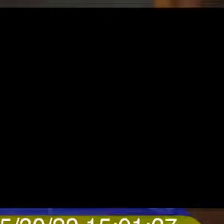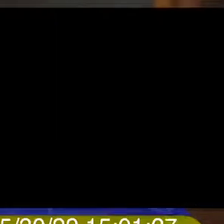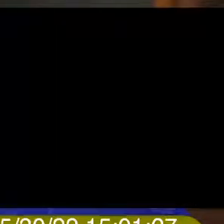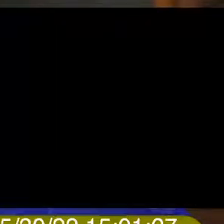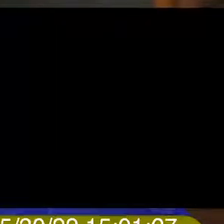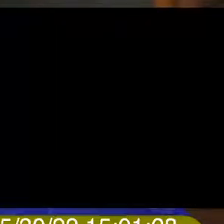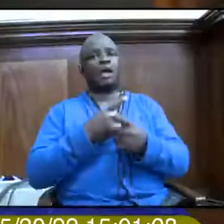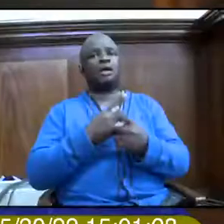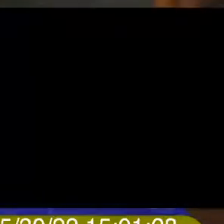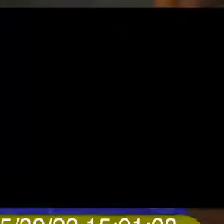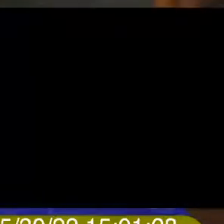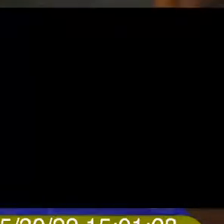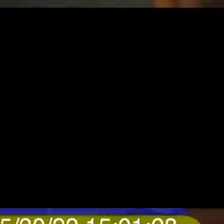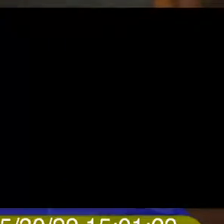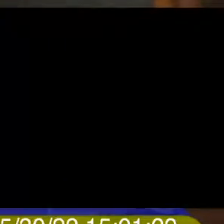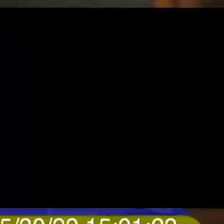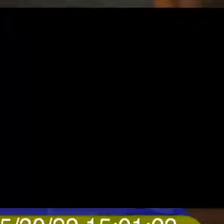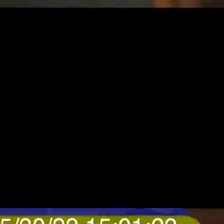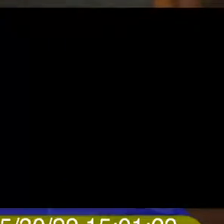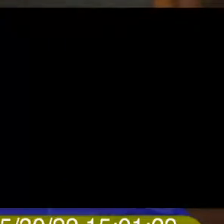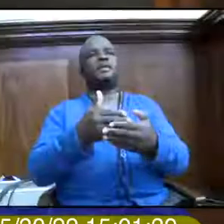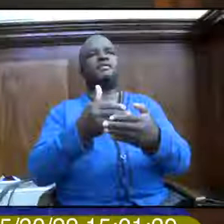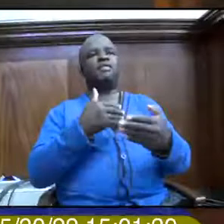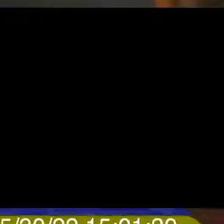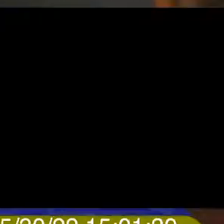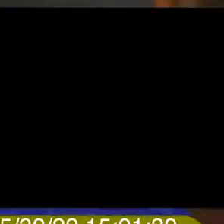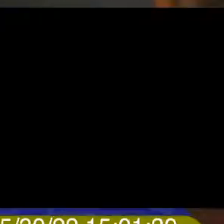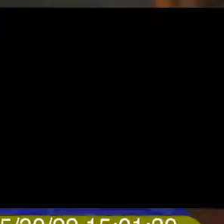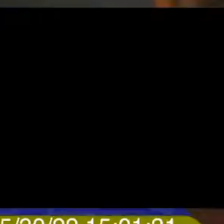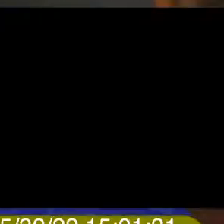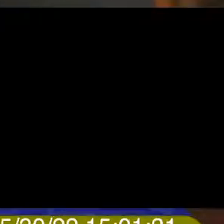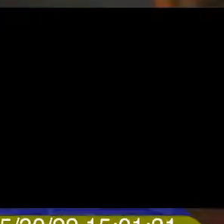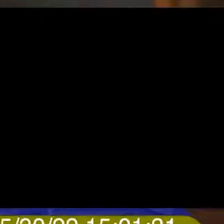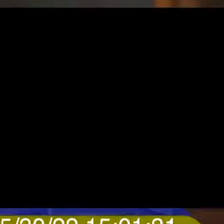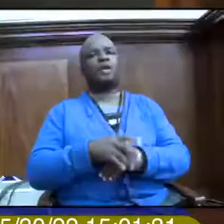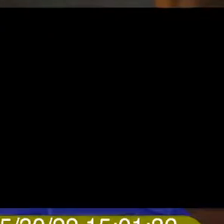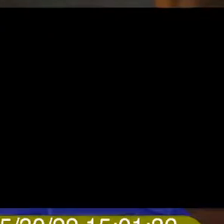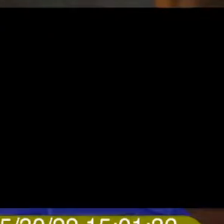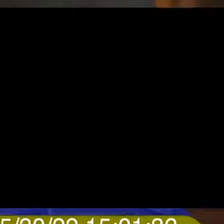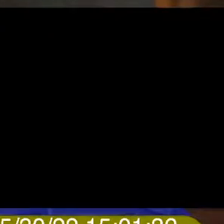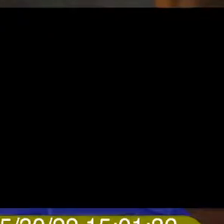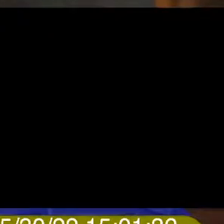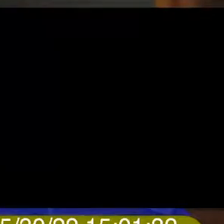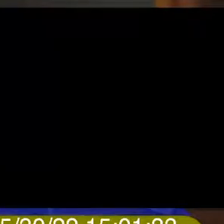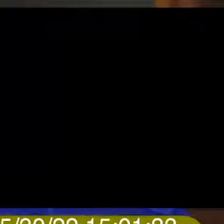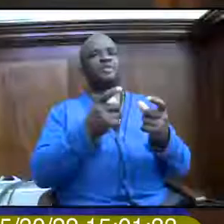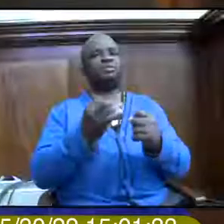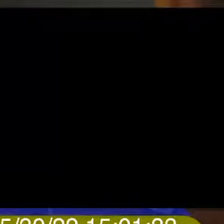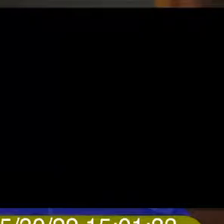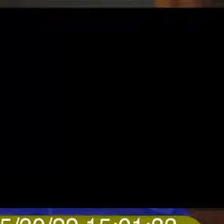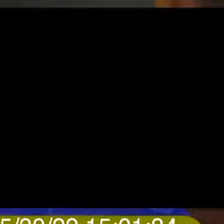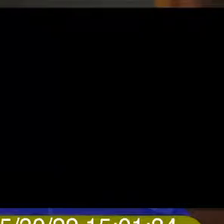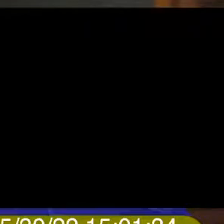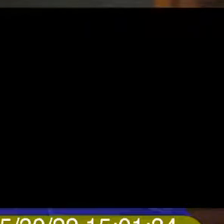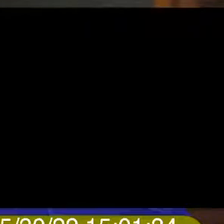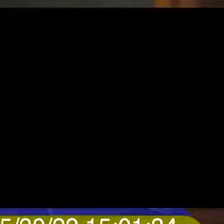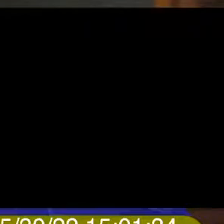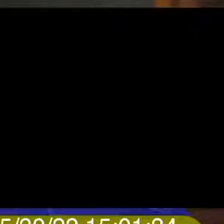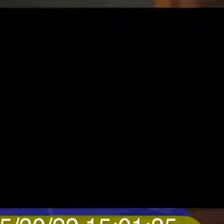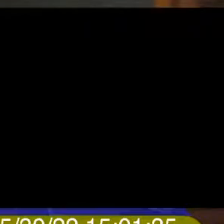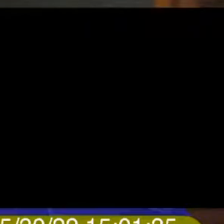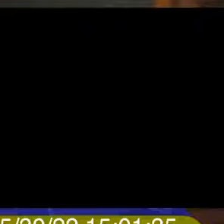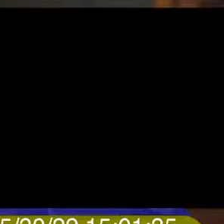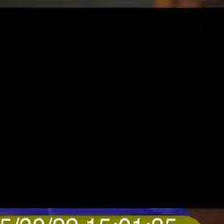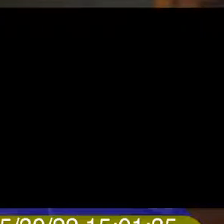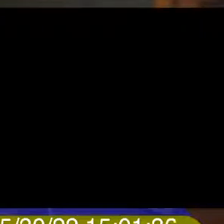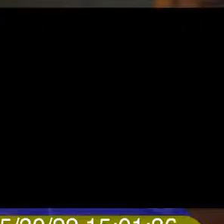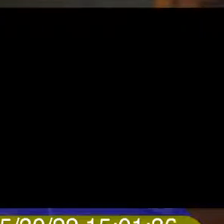engagement or active involvement what committees barely function involvement in